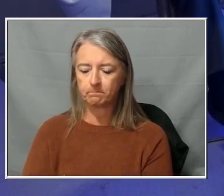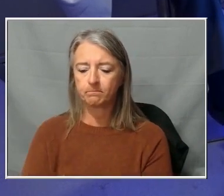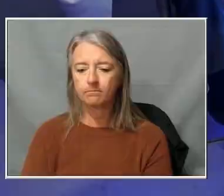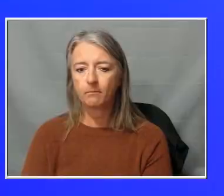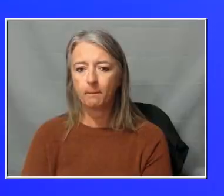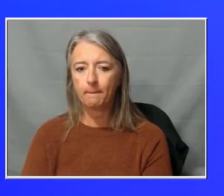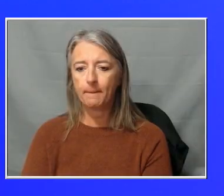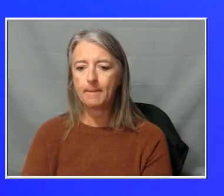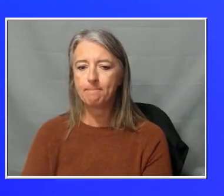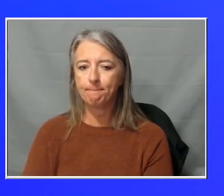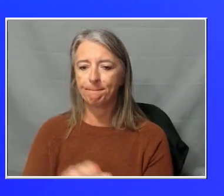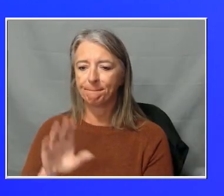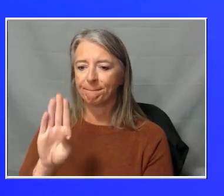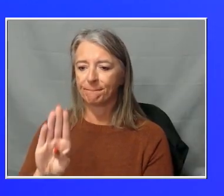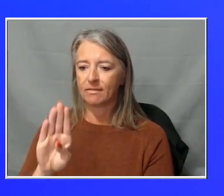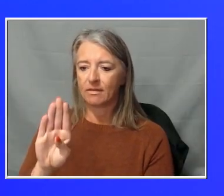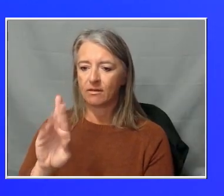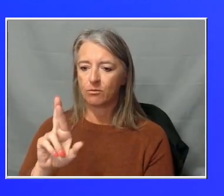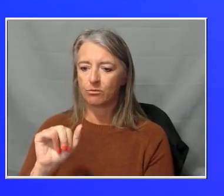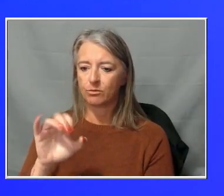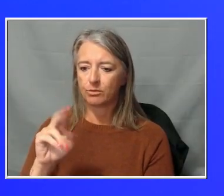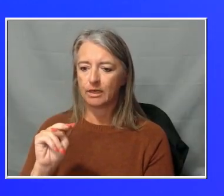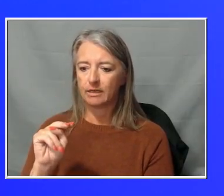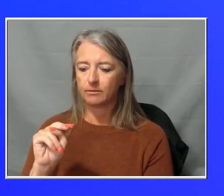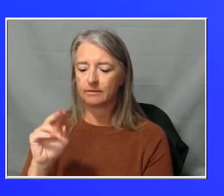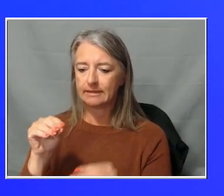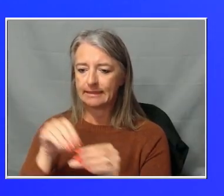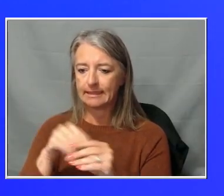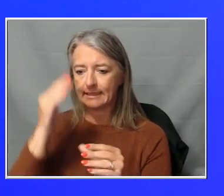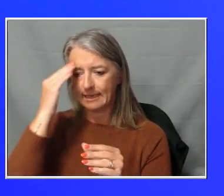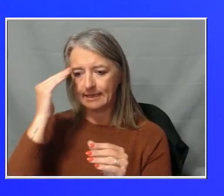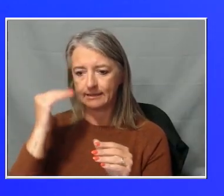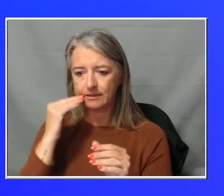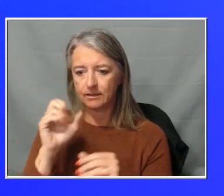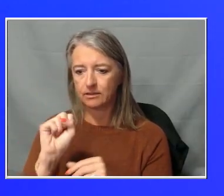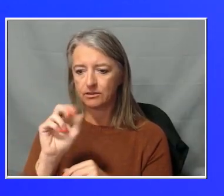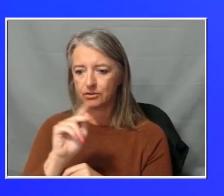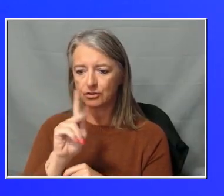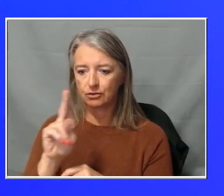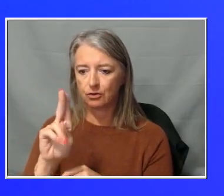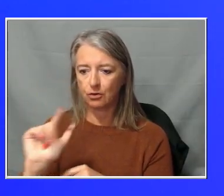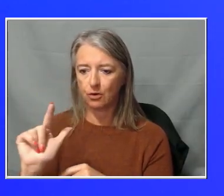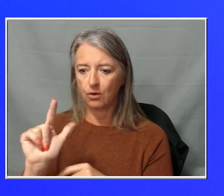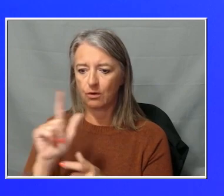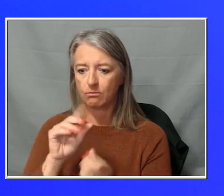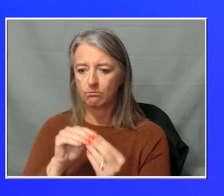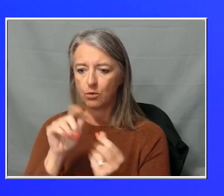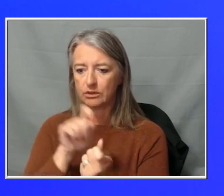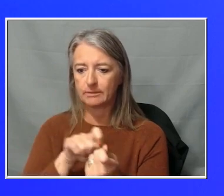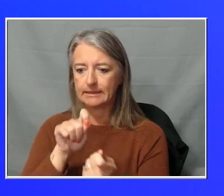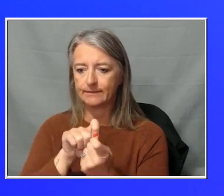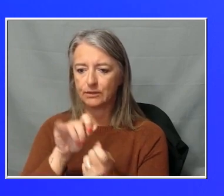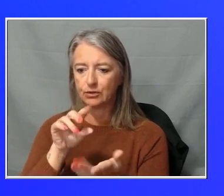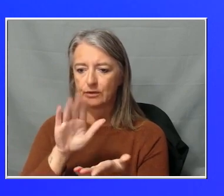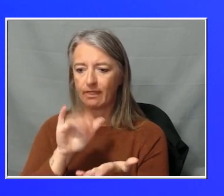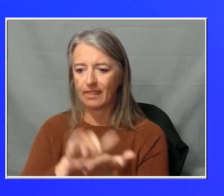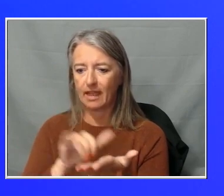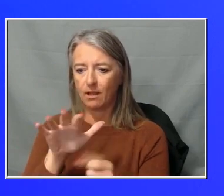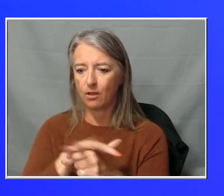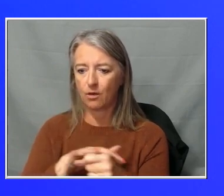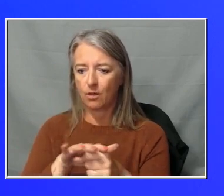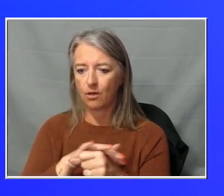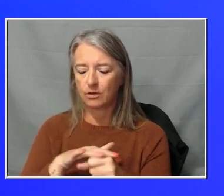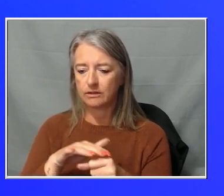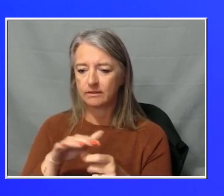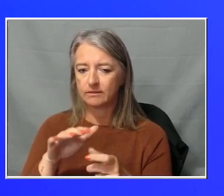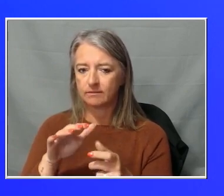tumor is a more generic term. It can be a tumor anywhere in the head. Skull-based tumor is more specific for a location. It's at the base of the skull. These